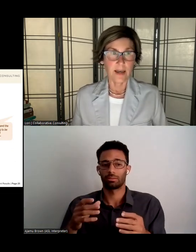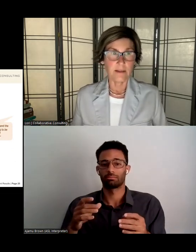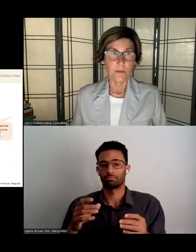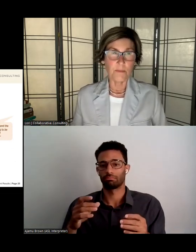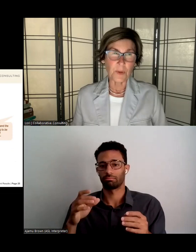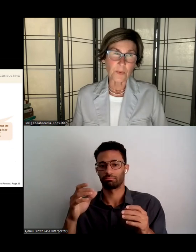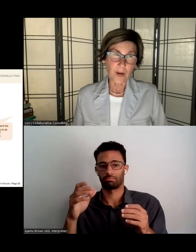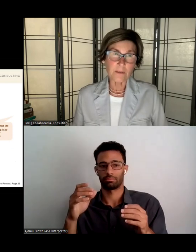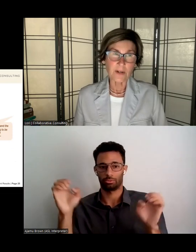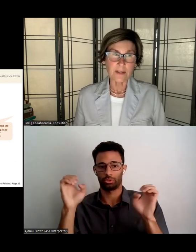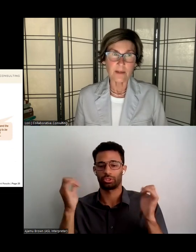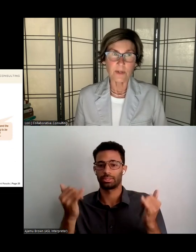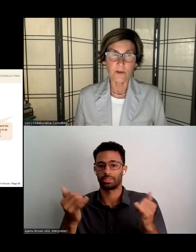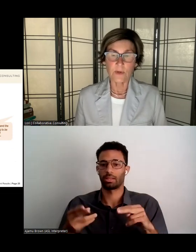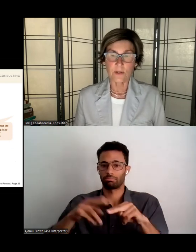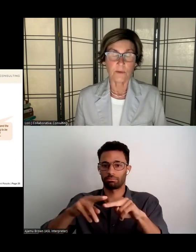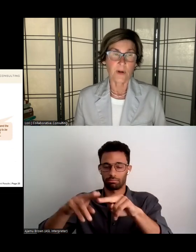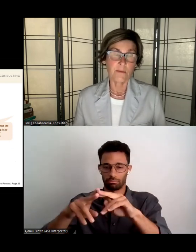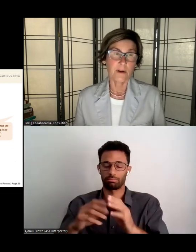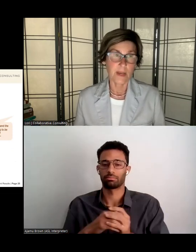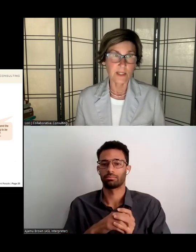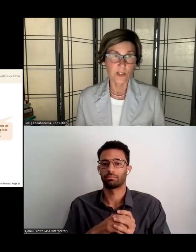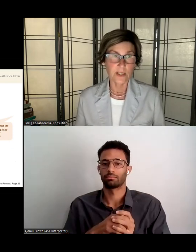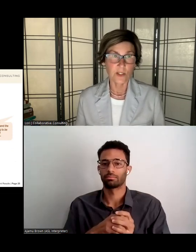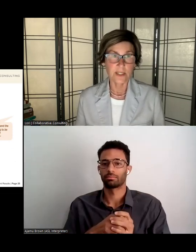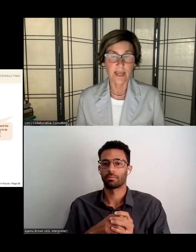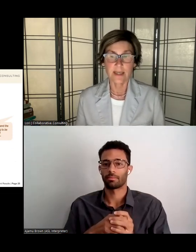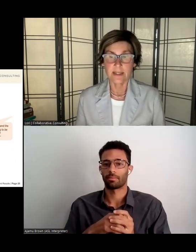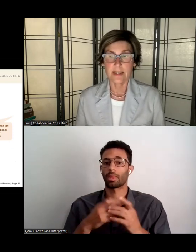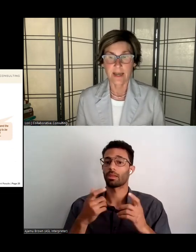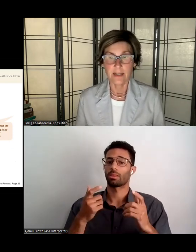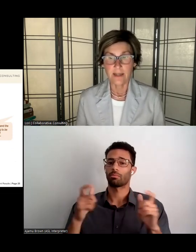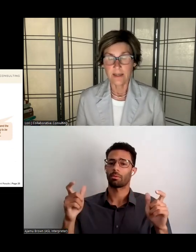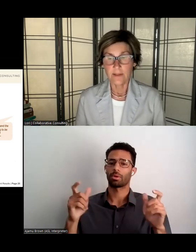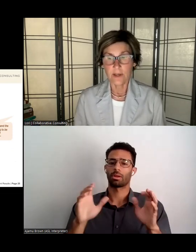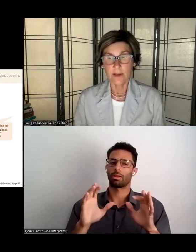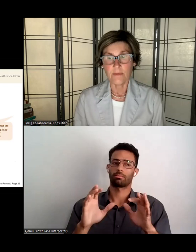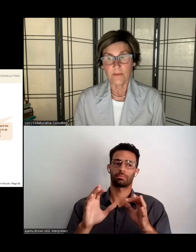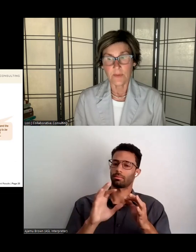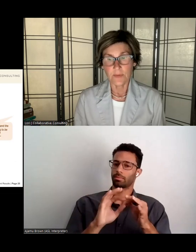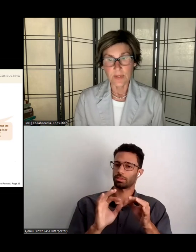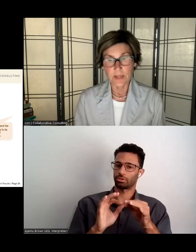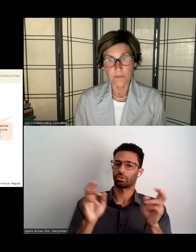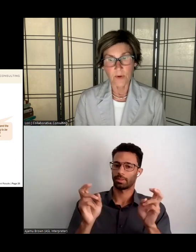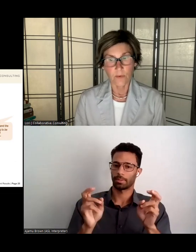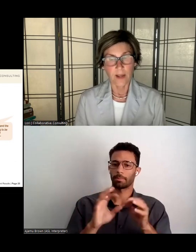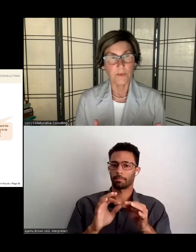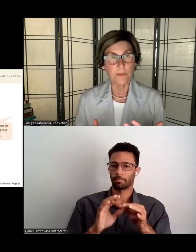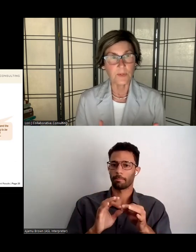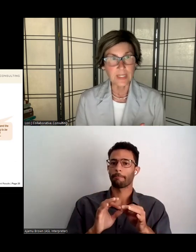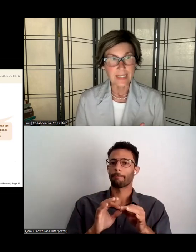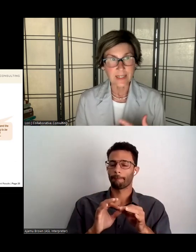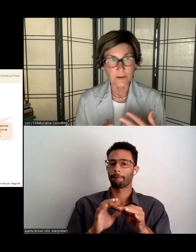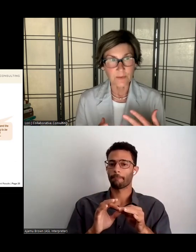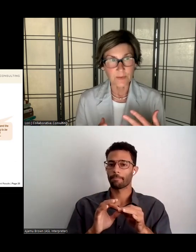intensify. The primary theme here was, or the primary message, I should say, is that the theme around